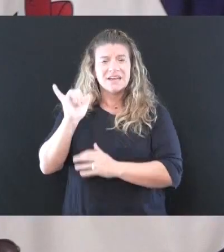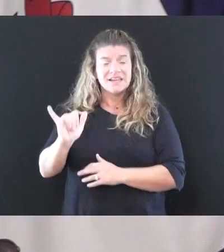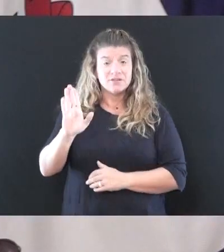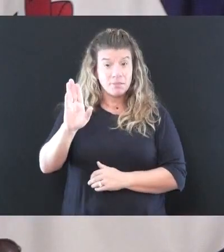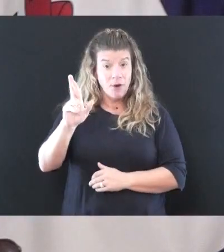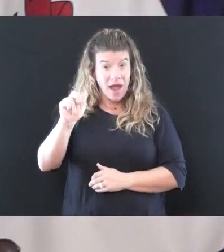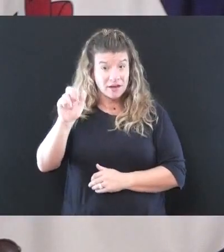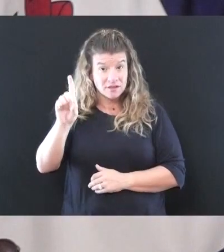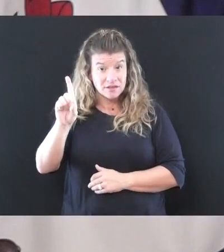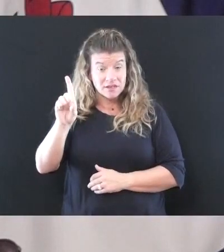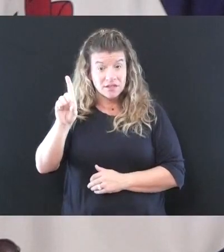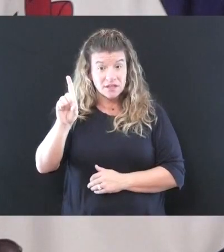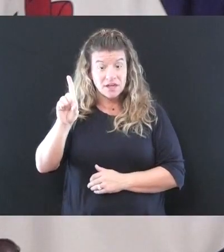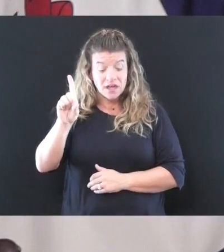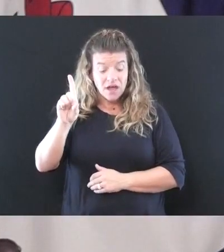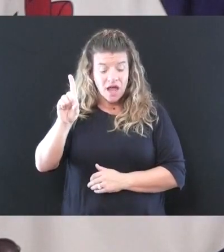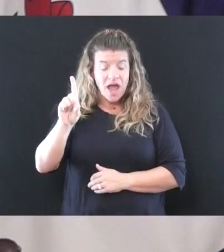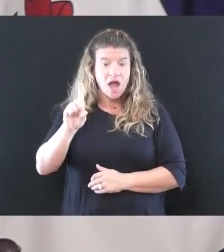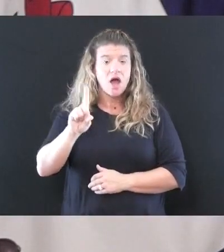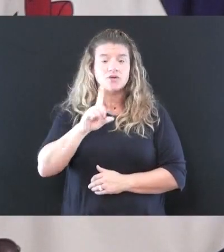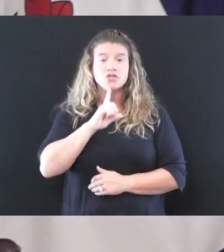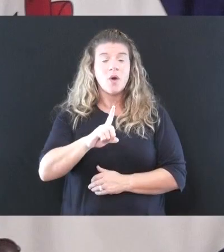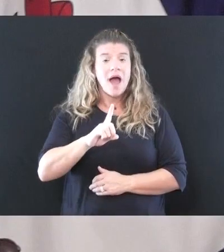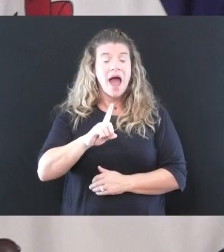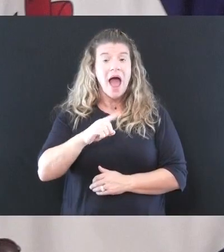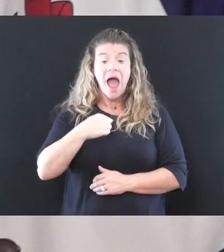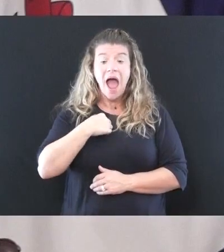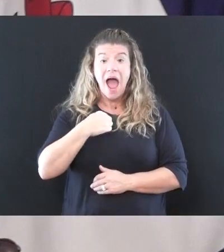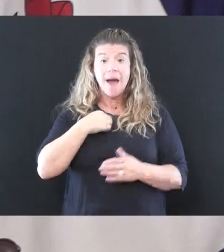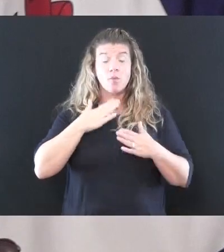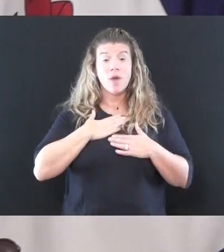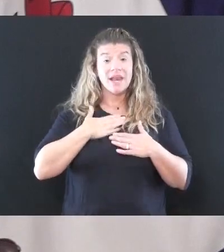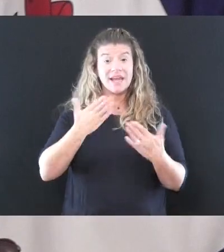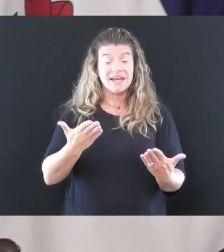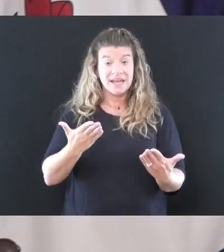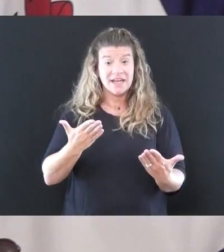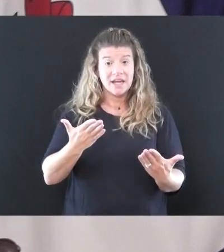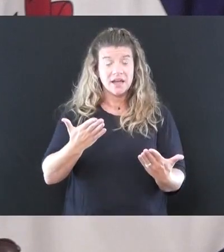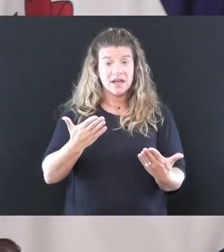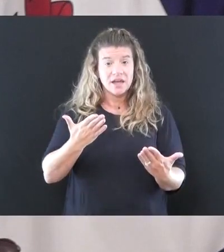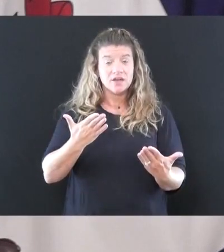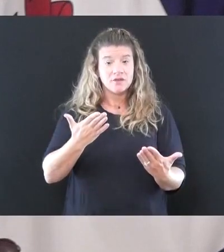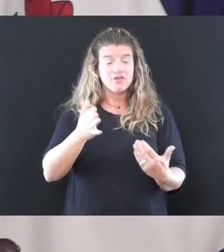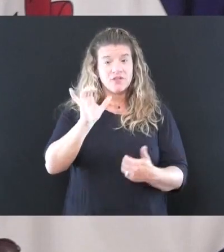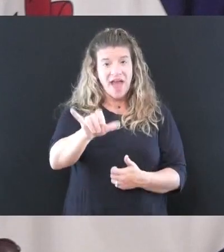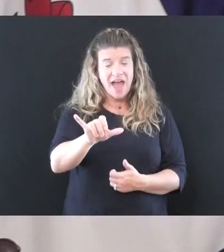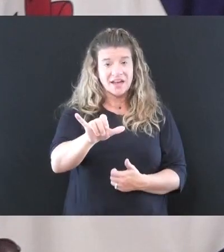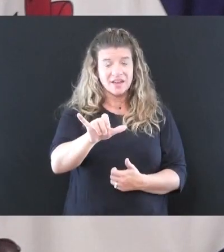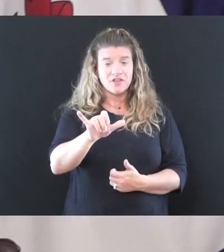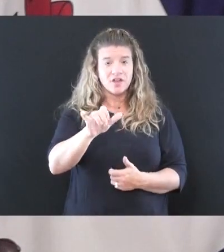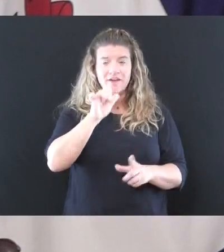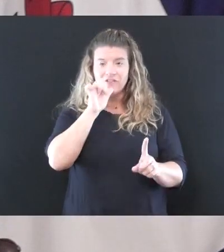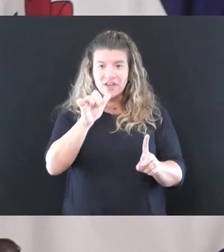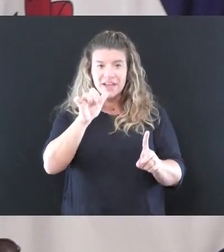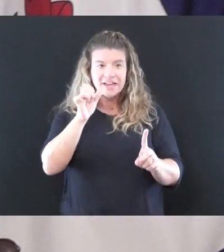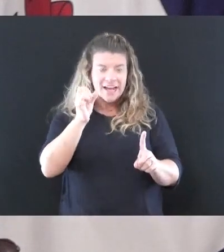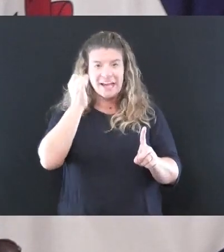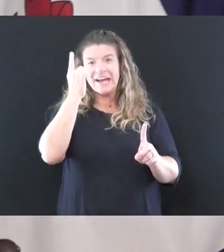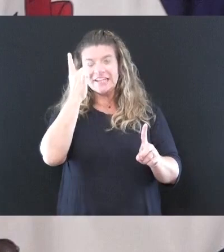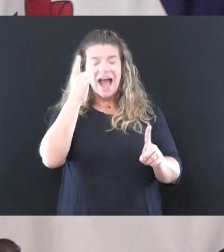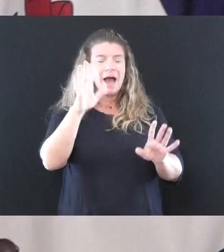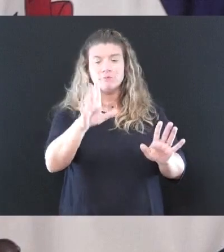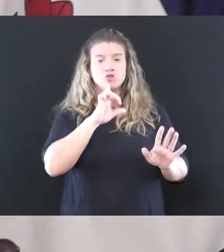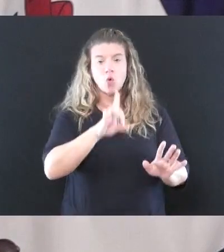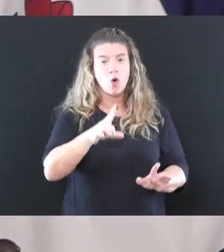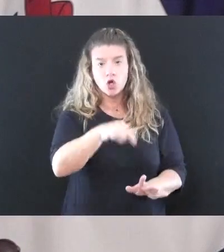Brad, I'm willing to do this if you didn't get all that, and I know, I know you probably got every bit